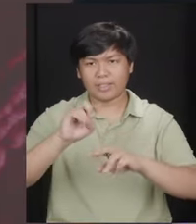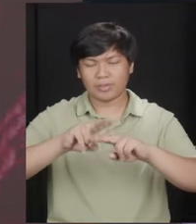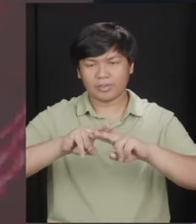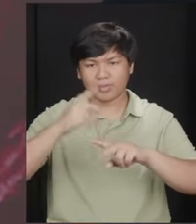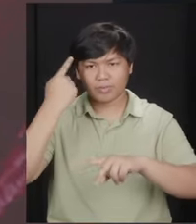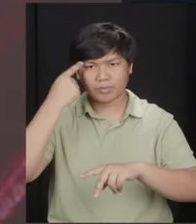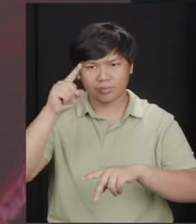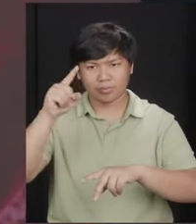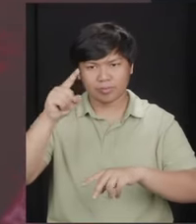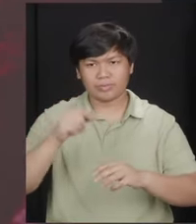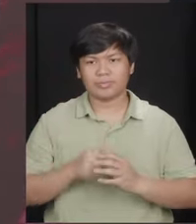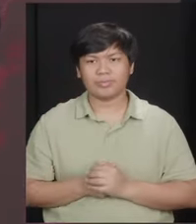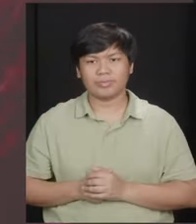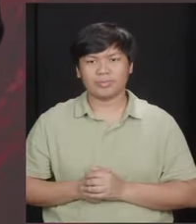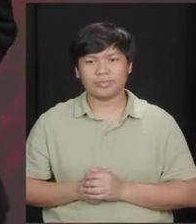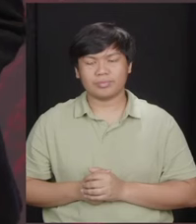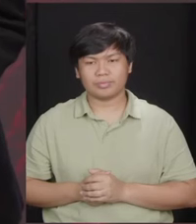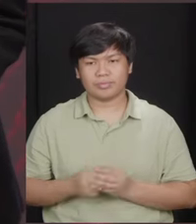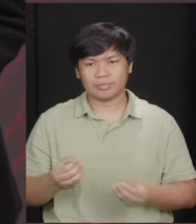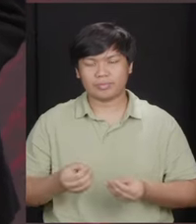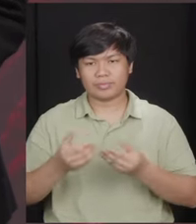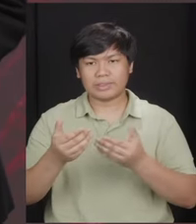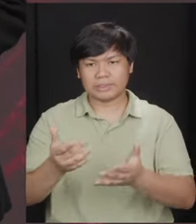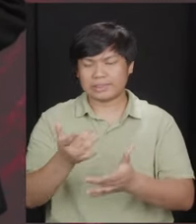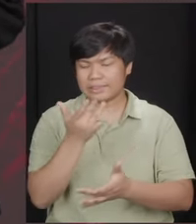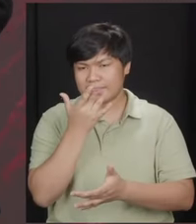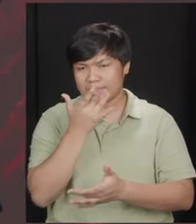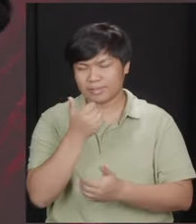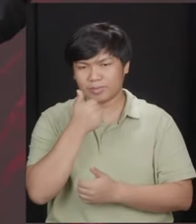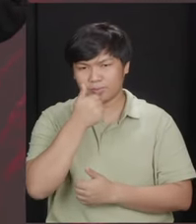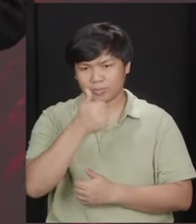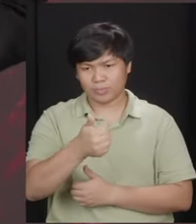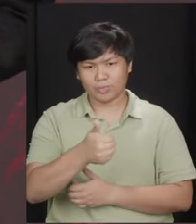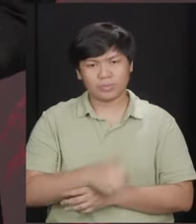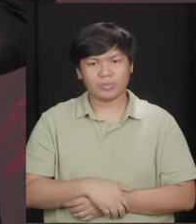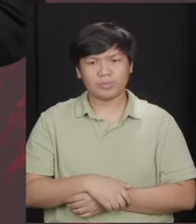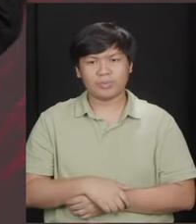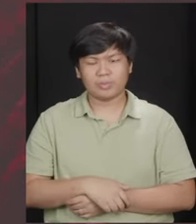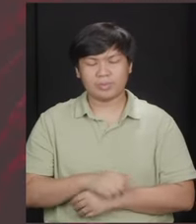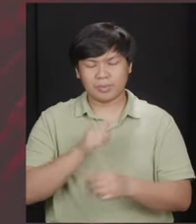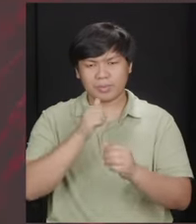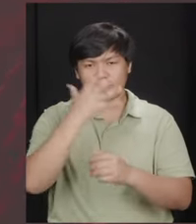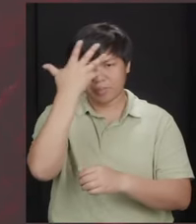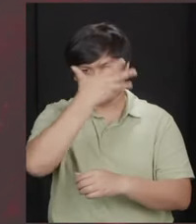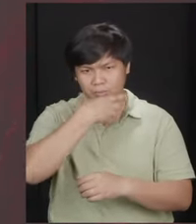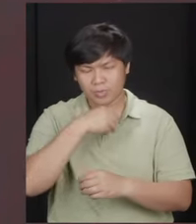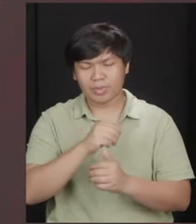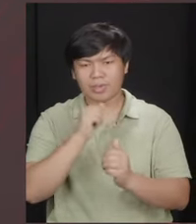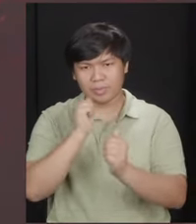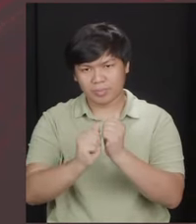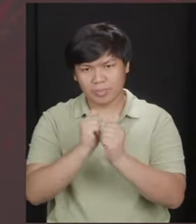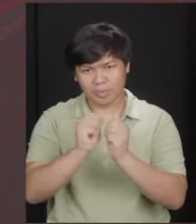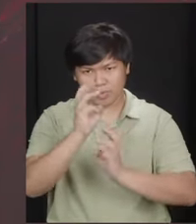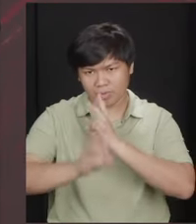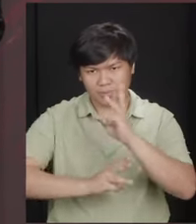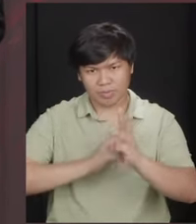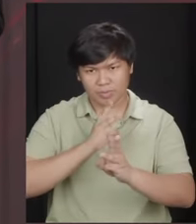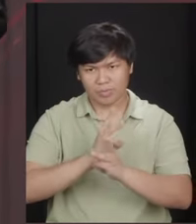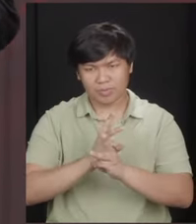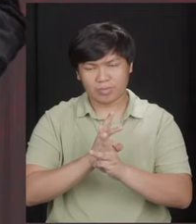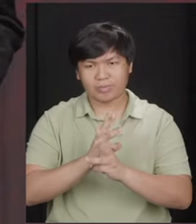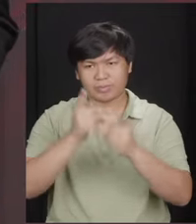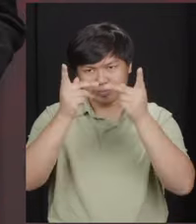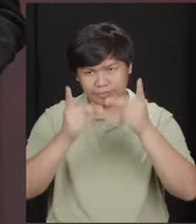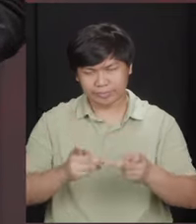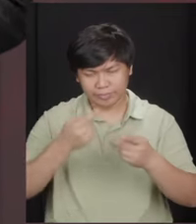for? Gives flavor. We give beauty and meaning to the rest of the world just by our very presence. We're meant to